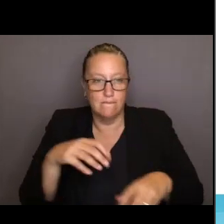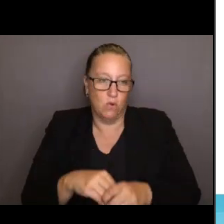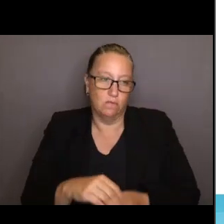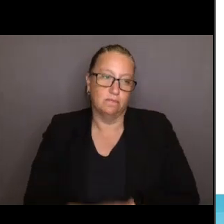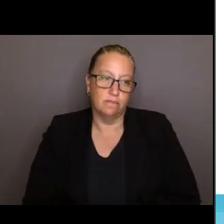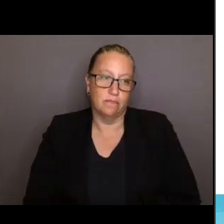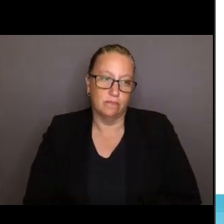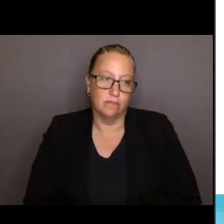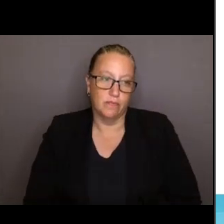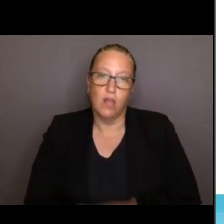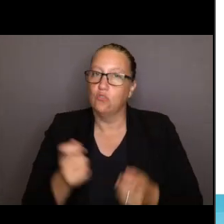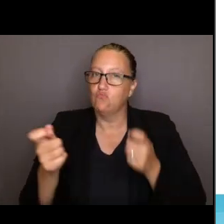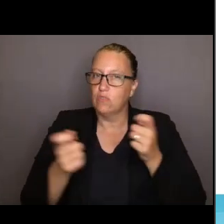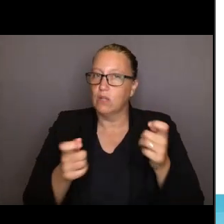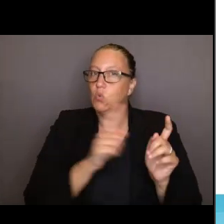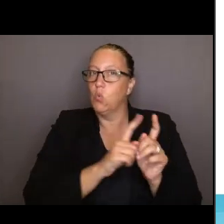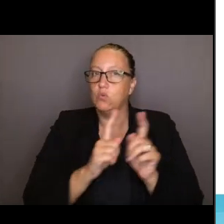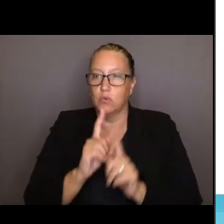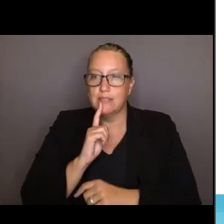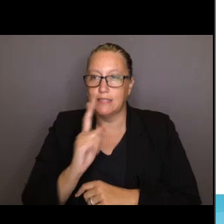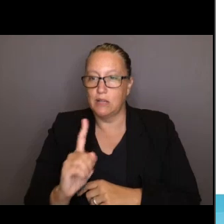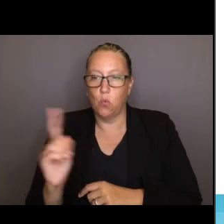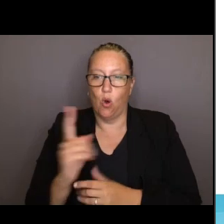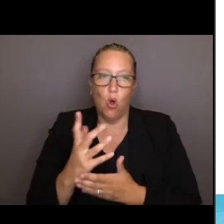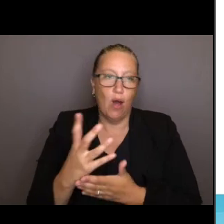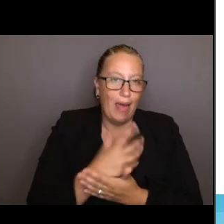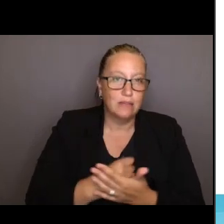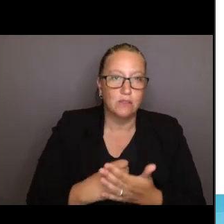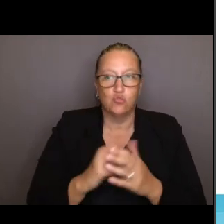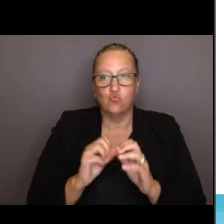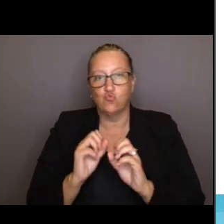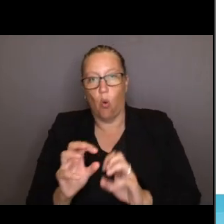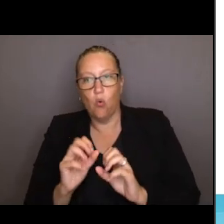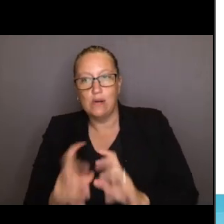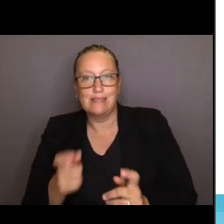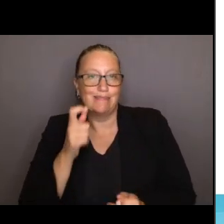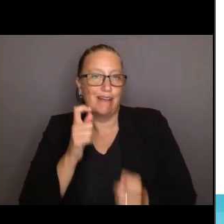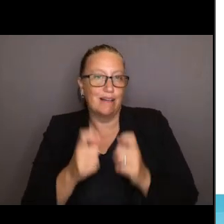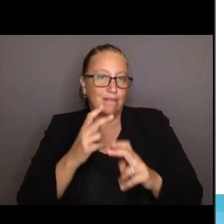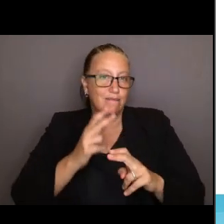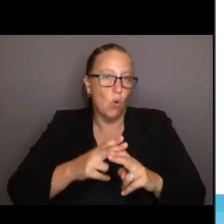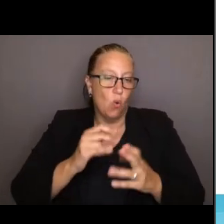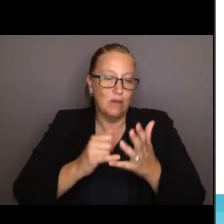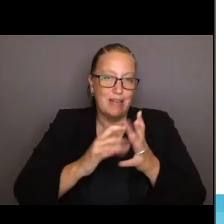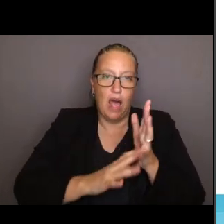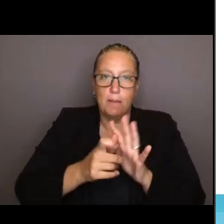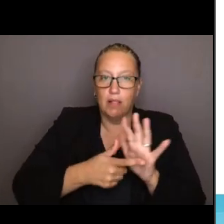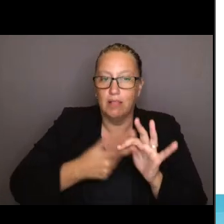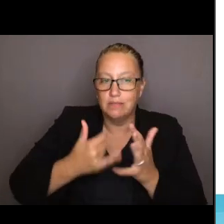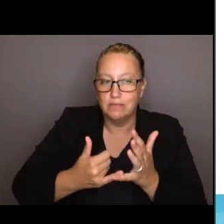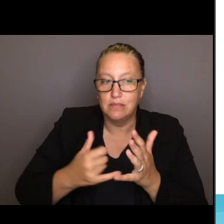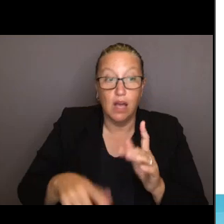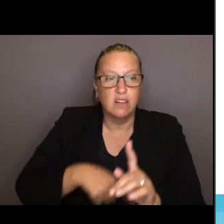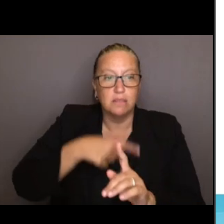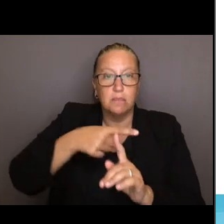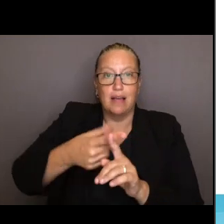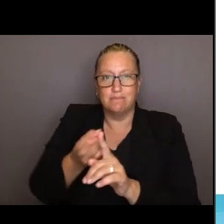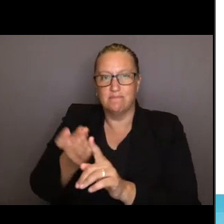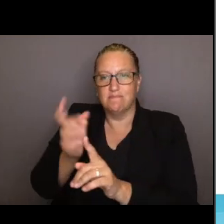The regulations also sets out the collection, storage and testing of samples, and then the reports that must be completed by the person